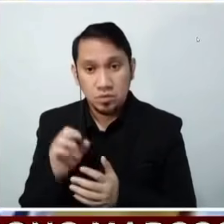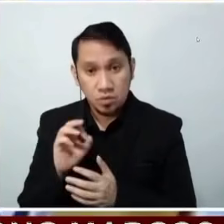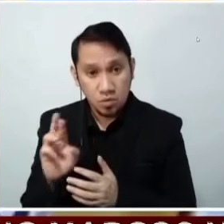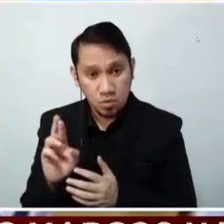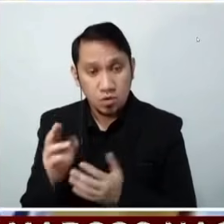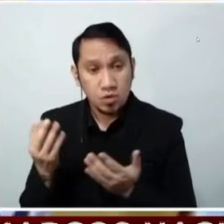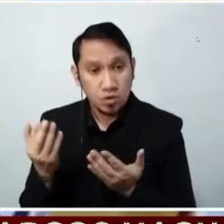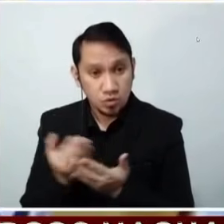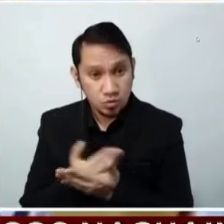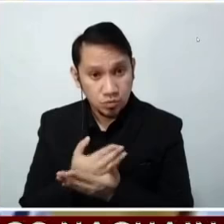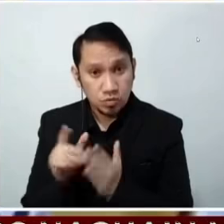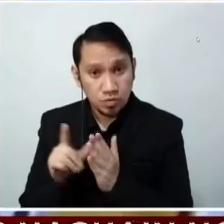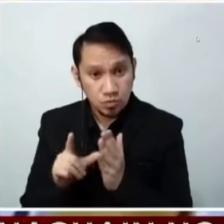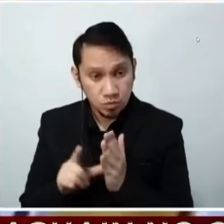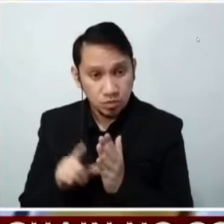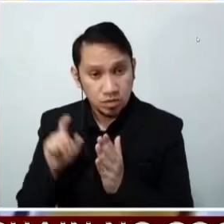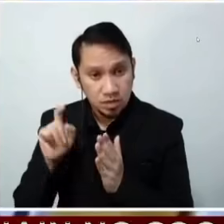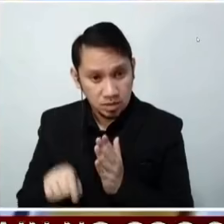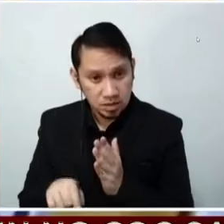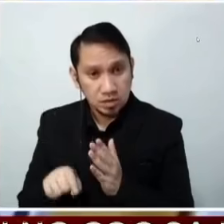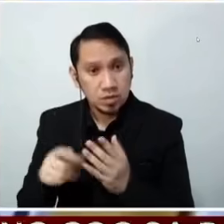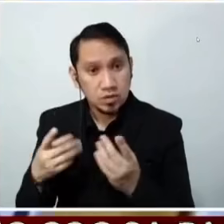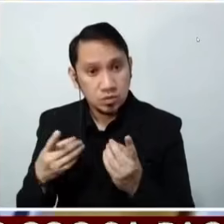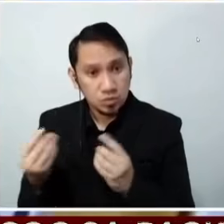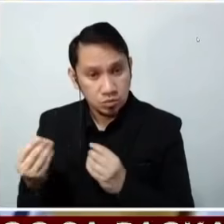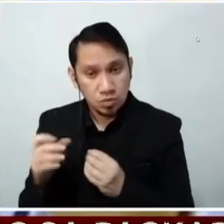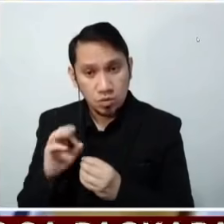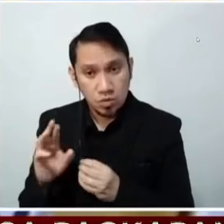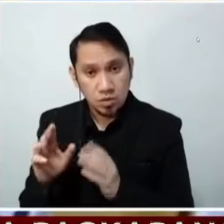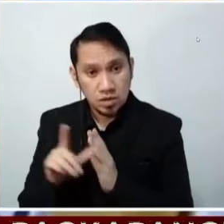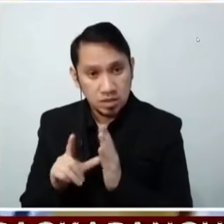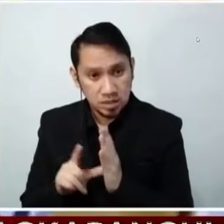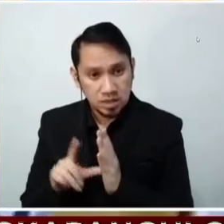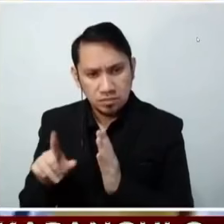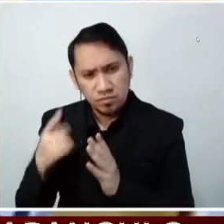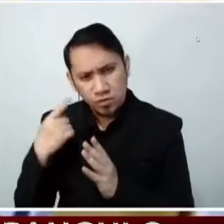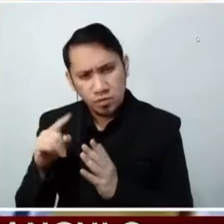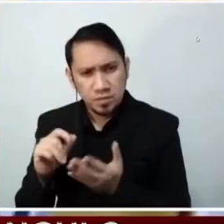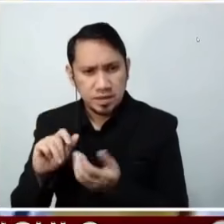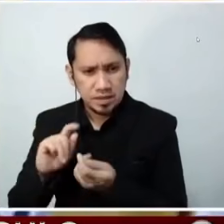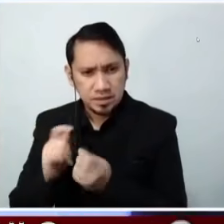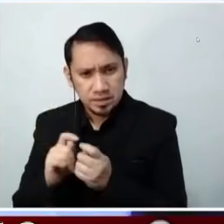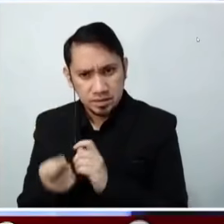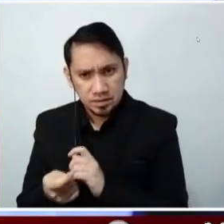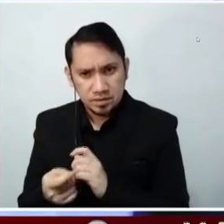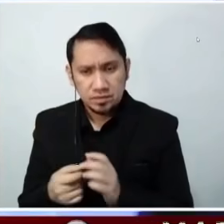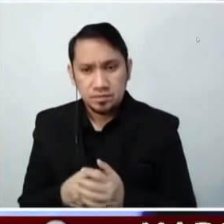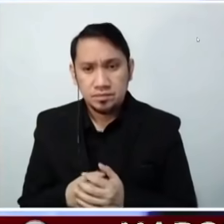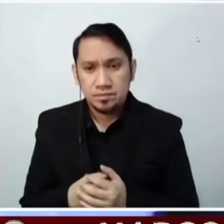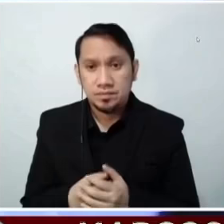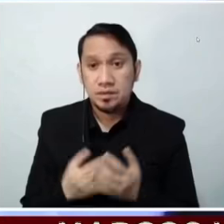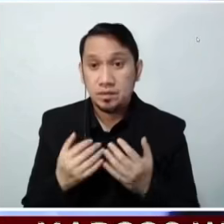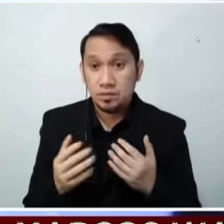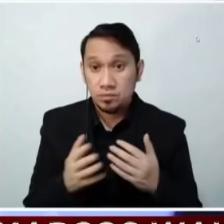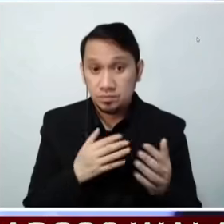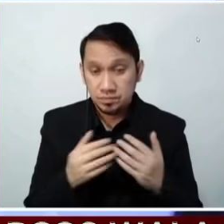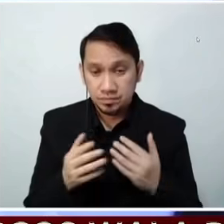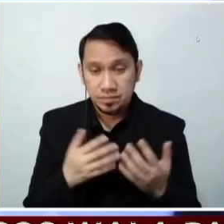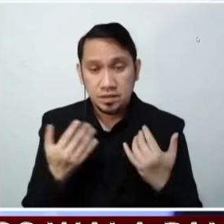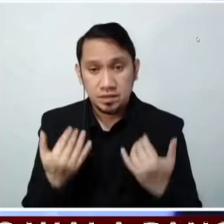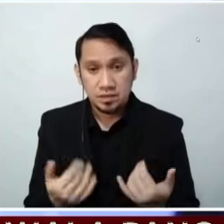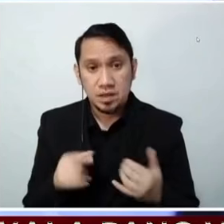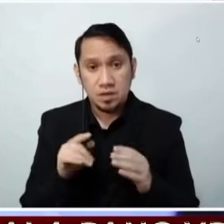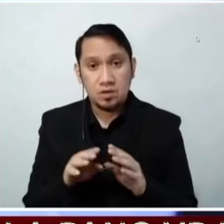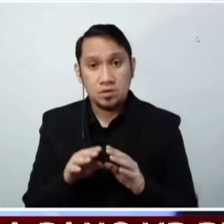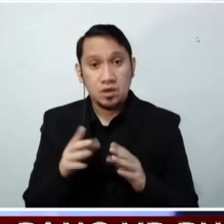to be enacted, or maybe some legal provisions that need to be repealed? Sa kabila nito, bukas ang kalihim